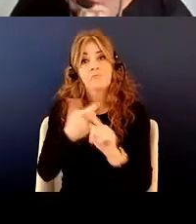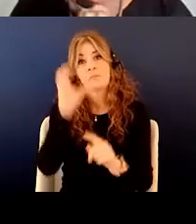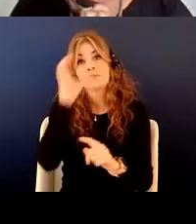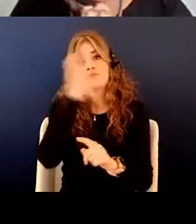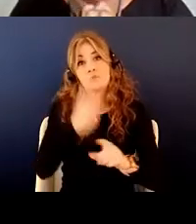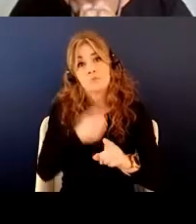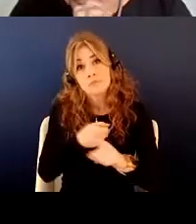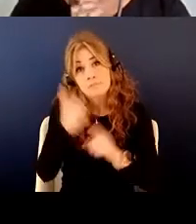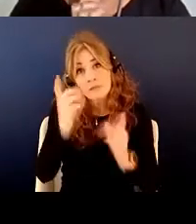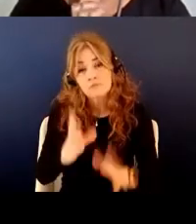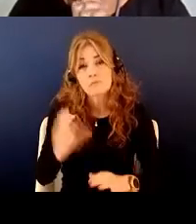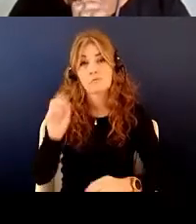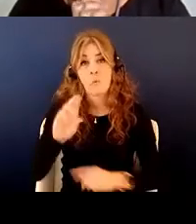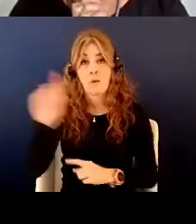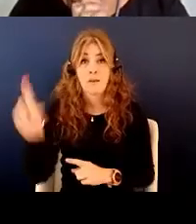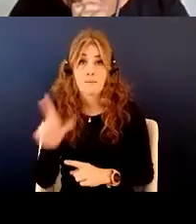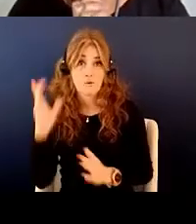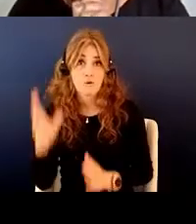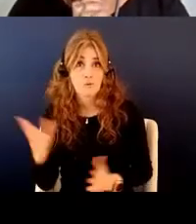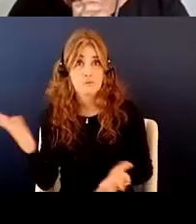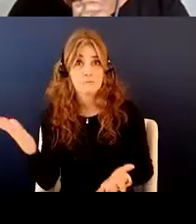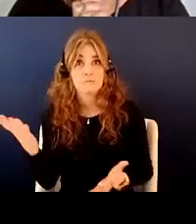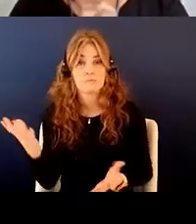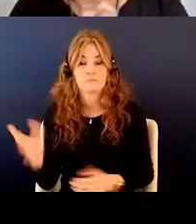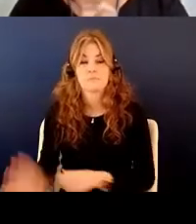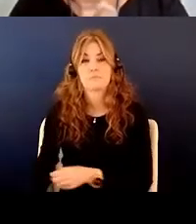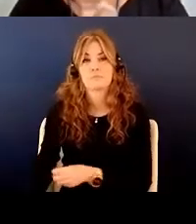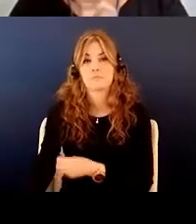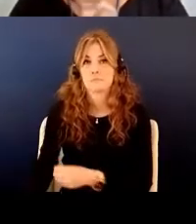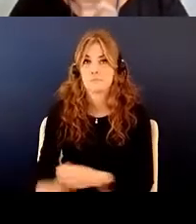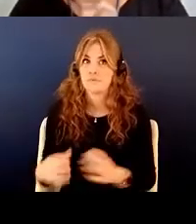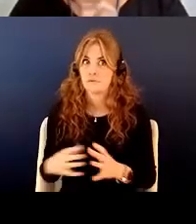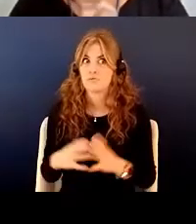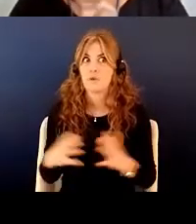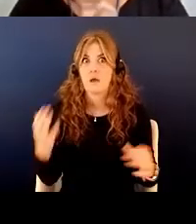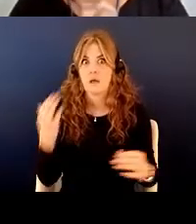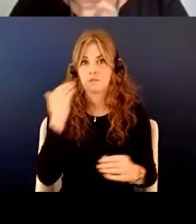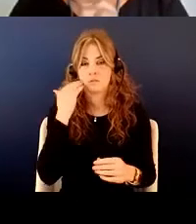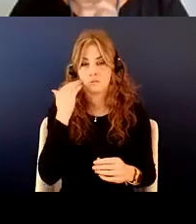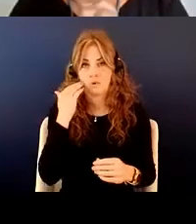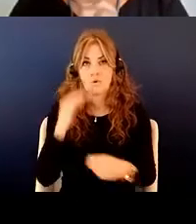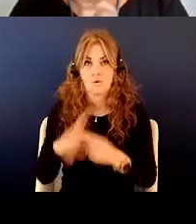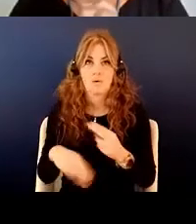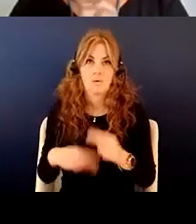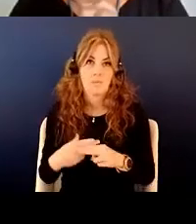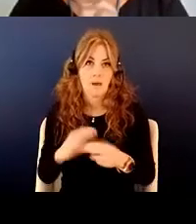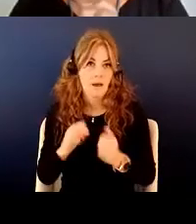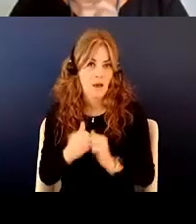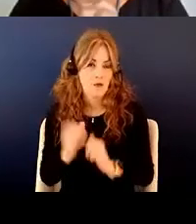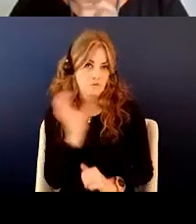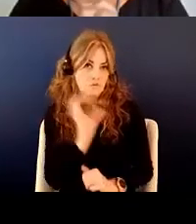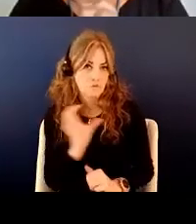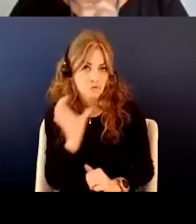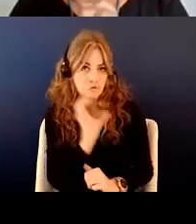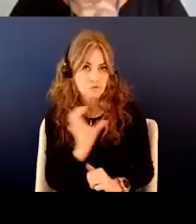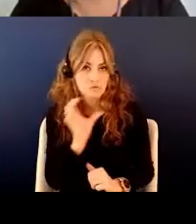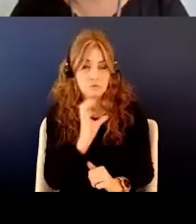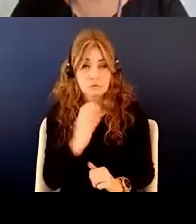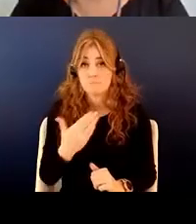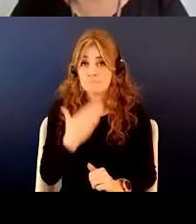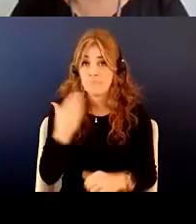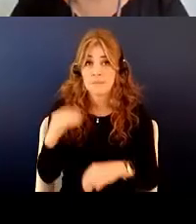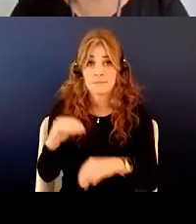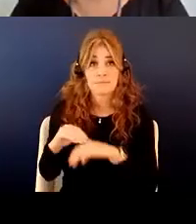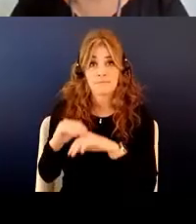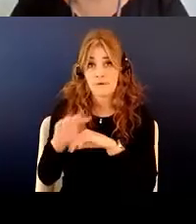a librarian. We are not, there's a lot to know about how to search. And so our best advice to you is